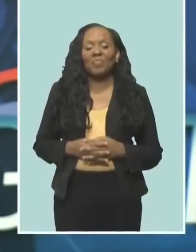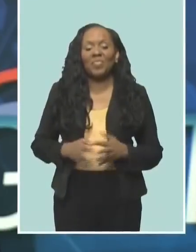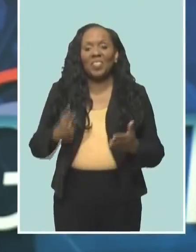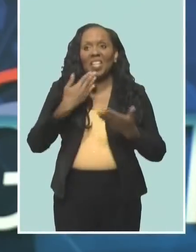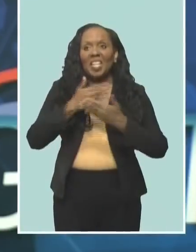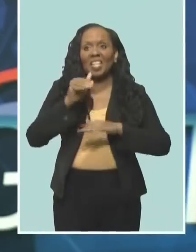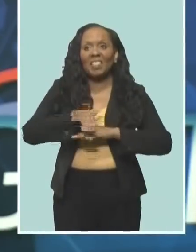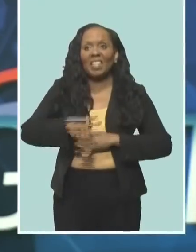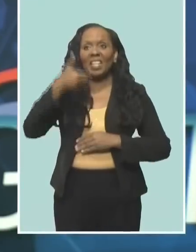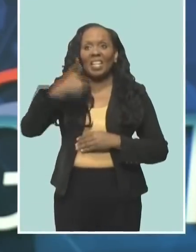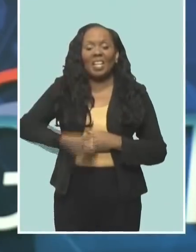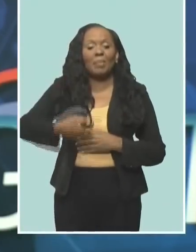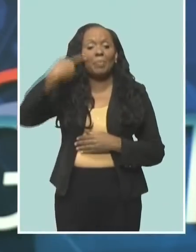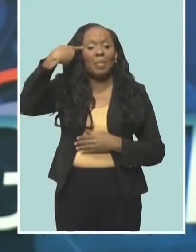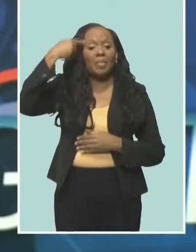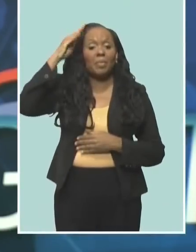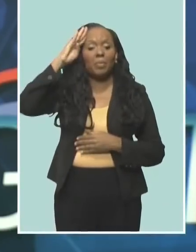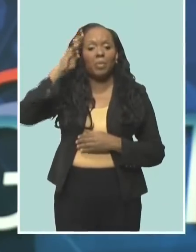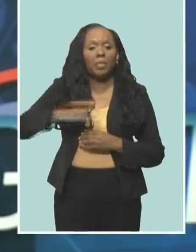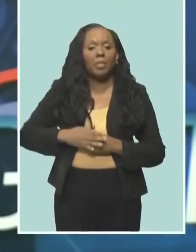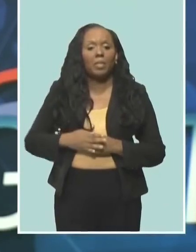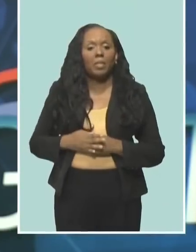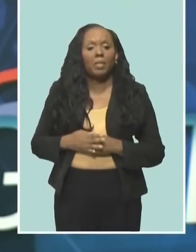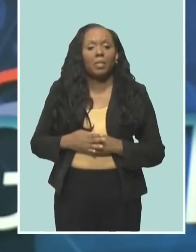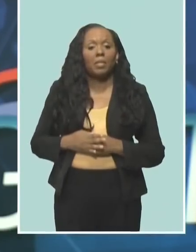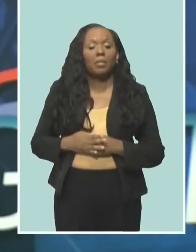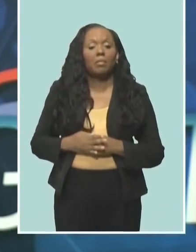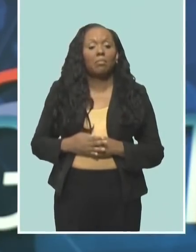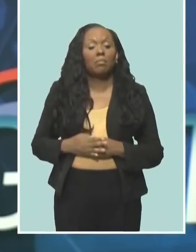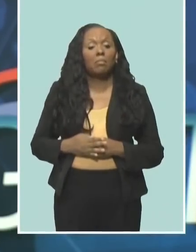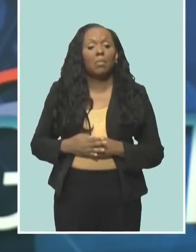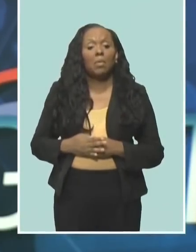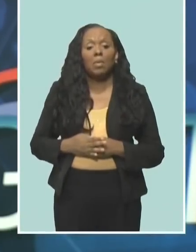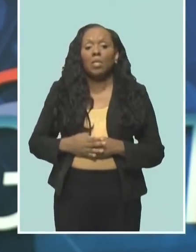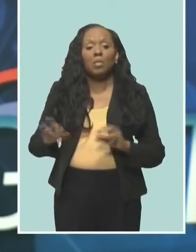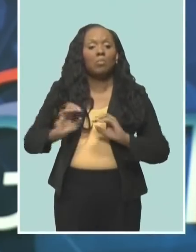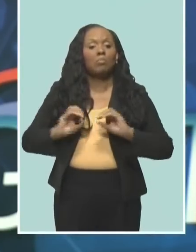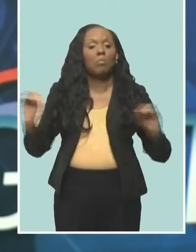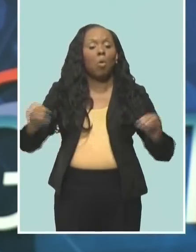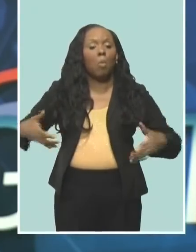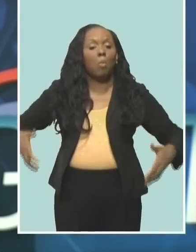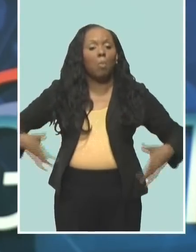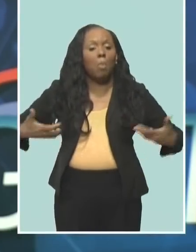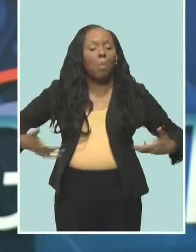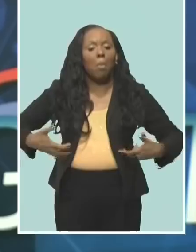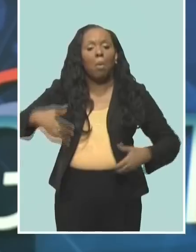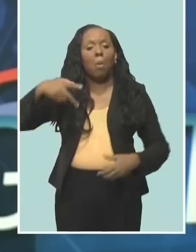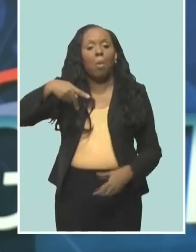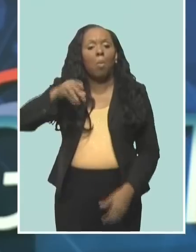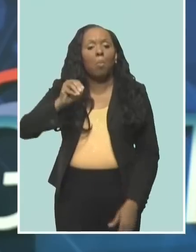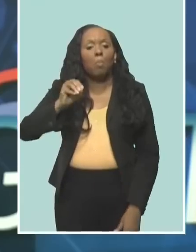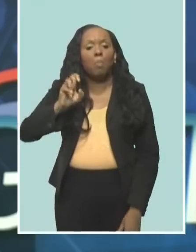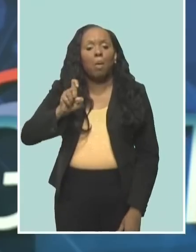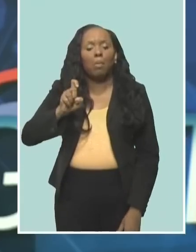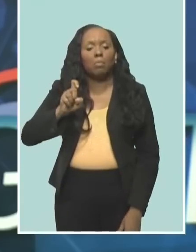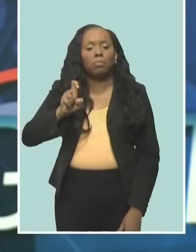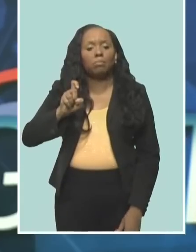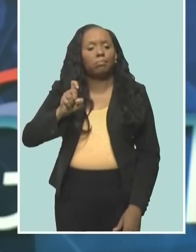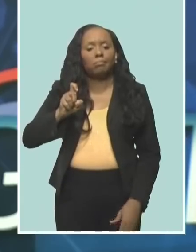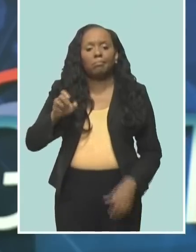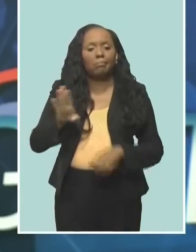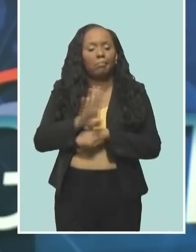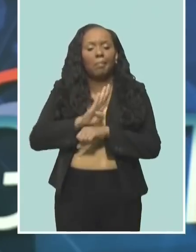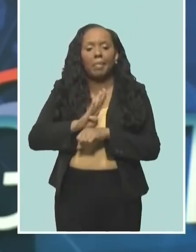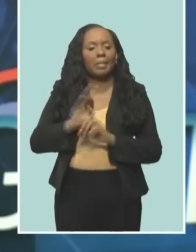Good evening, I'm Pearson Bowen. There are currently no active mpox cases in Barbados, the assurance from Deputy Chief